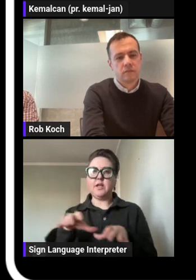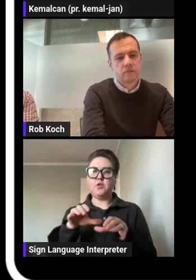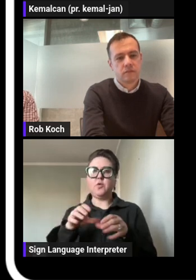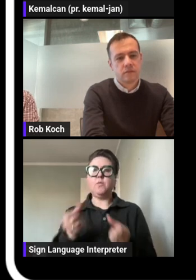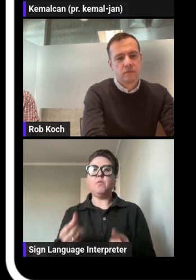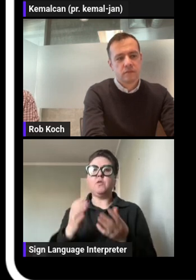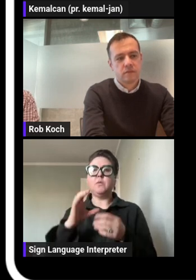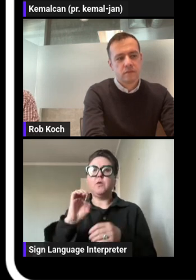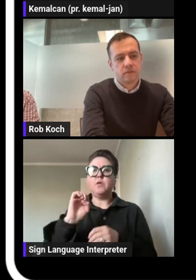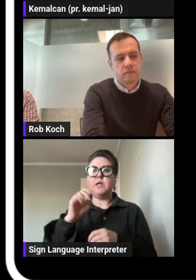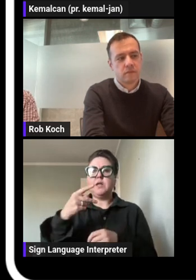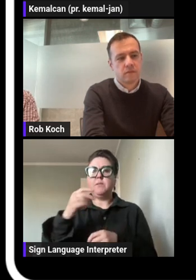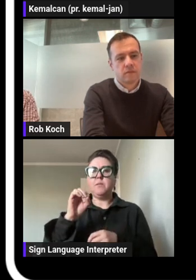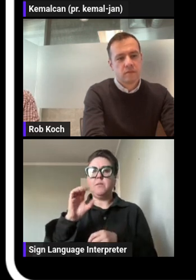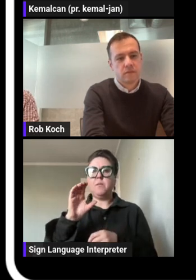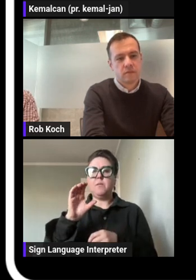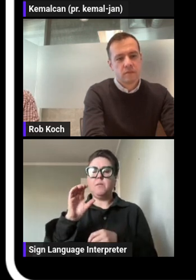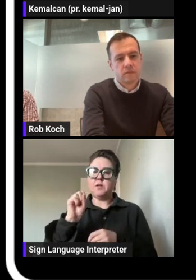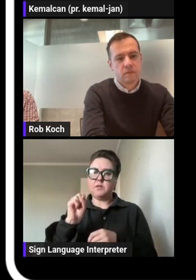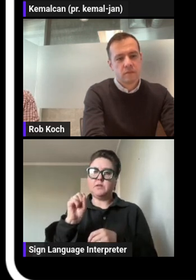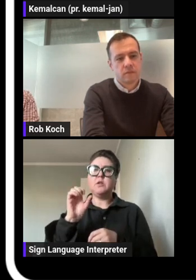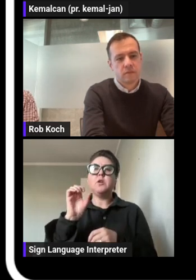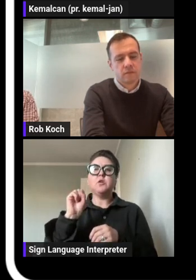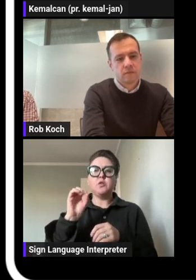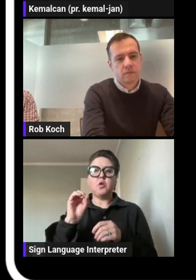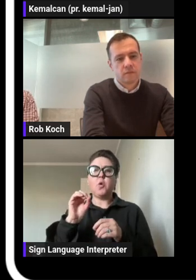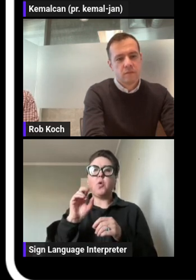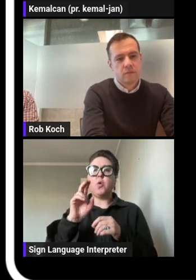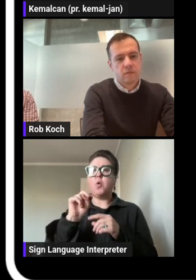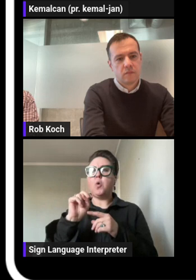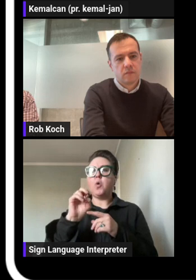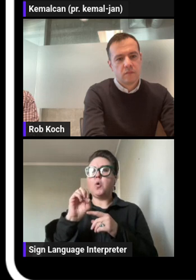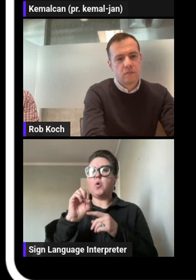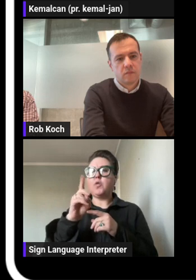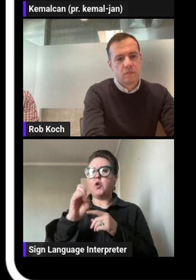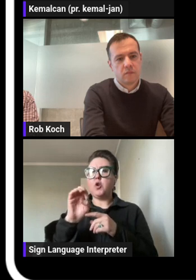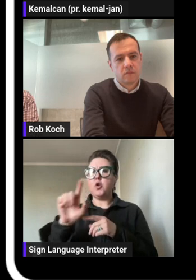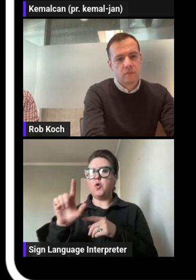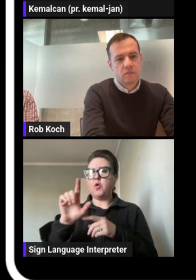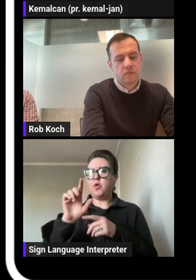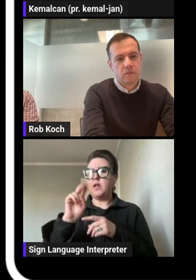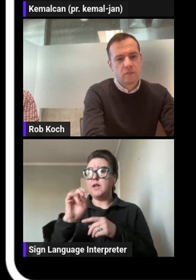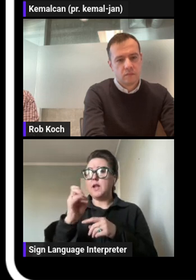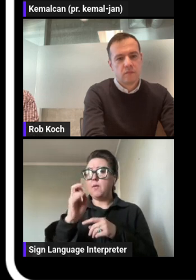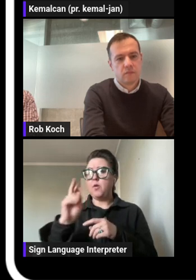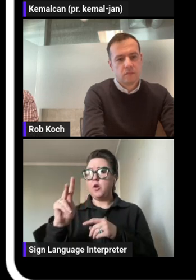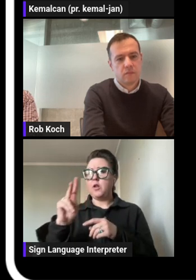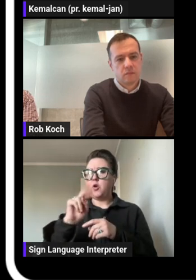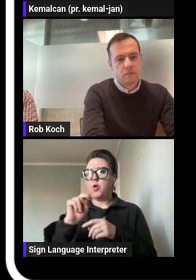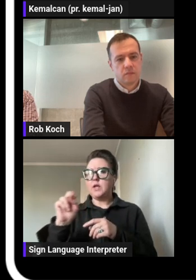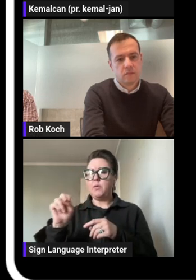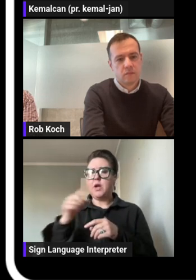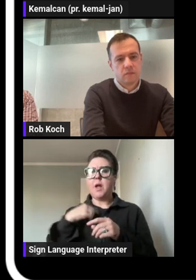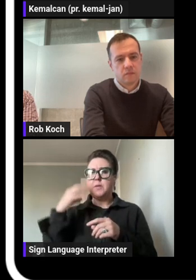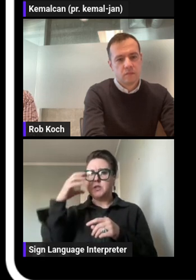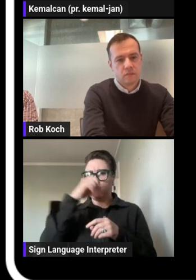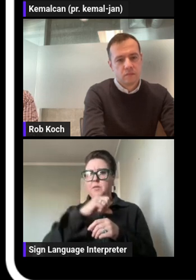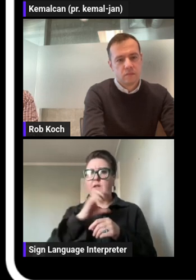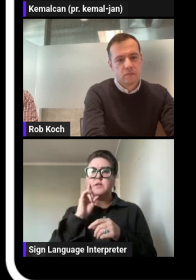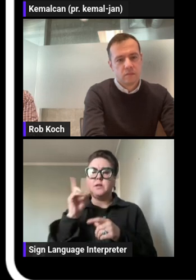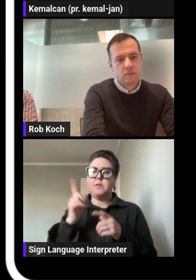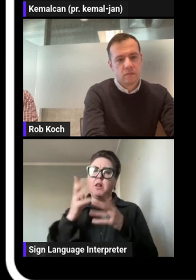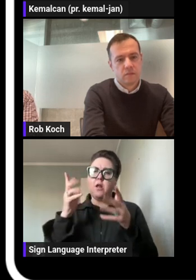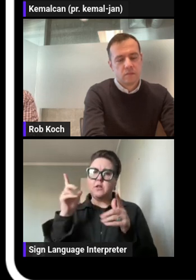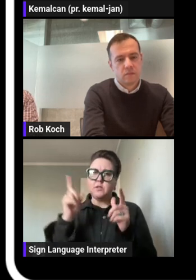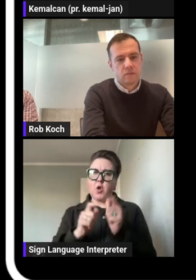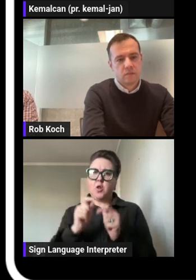I think that the neural, like whatever I assume it's deep learning, but like a neural network is going to be way smaller than an LLM.